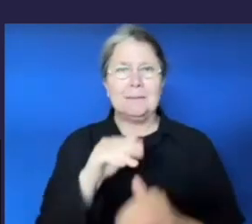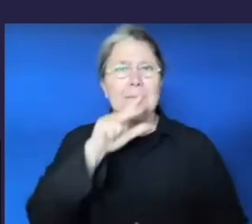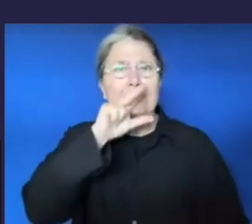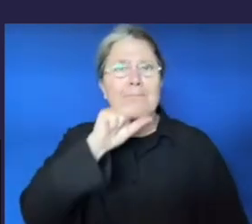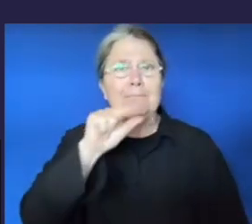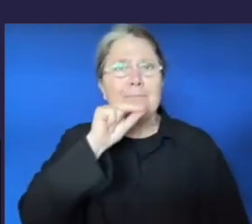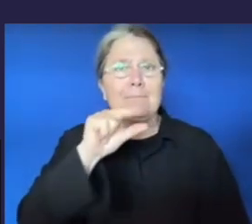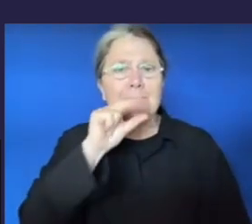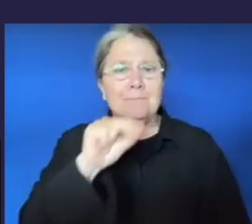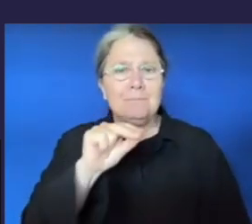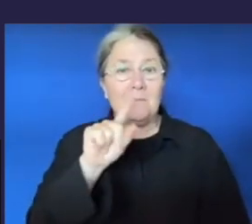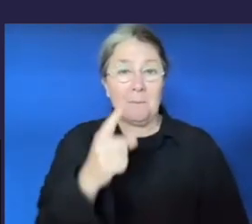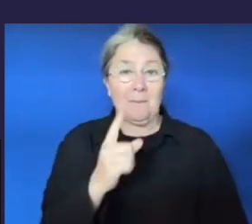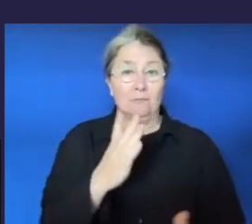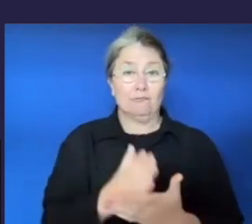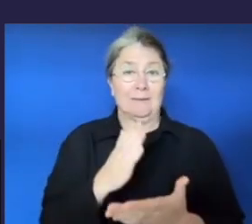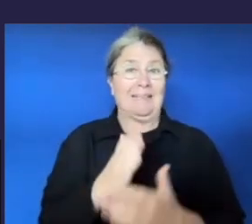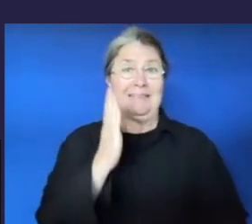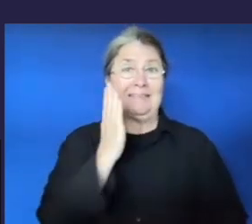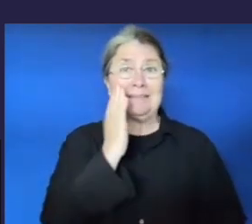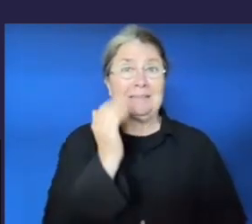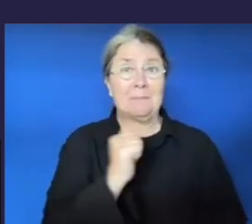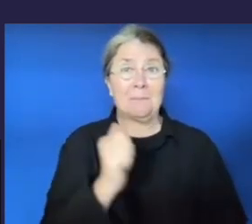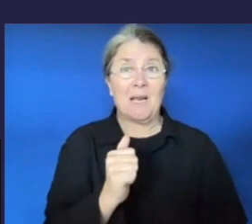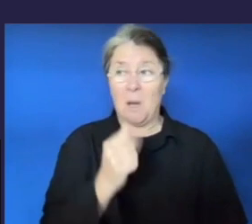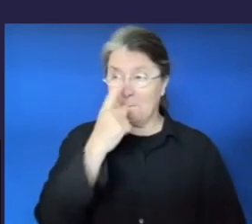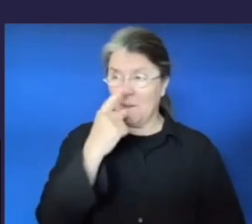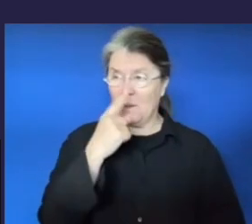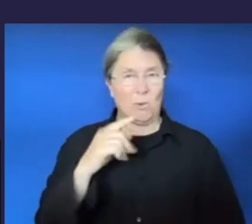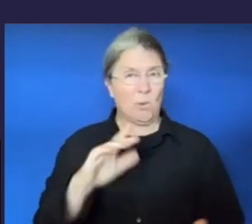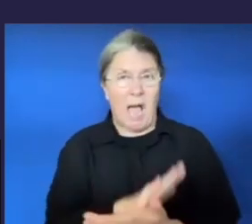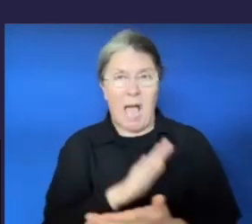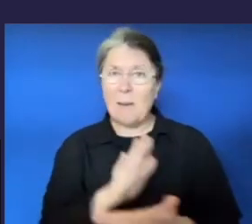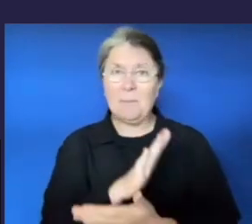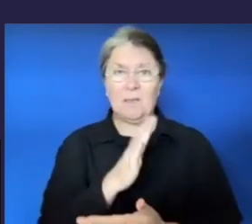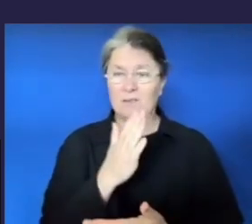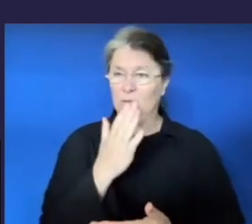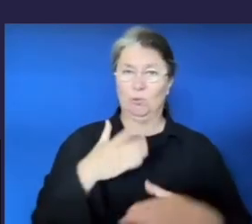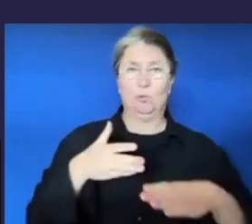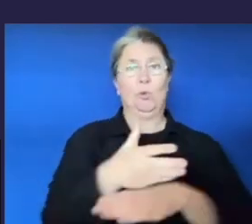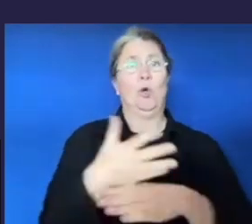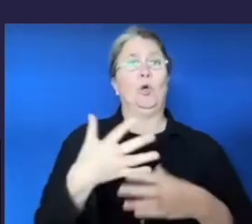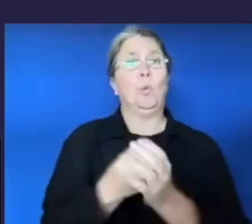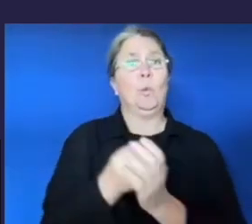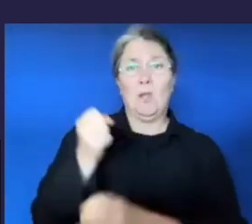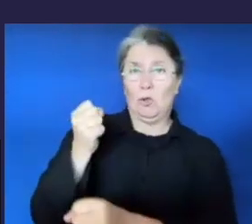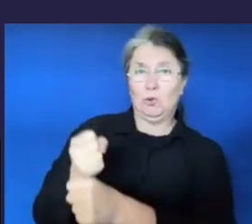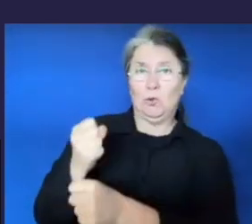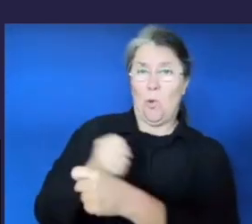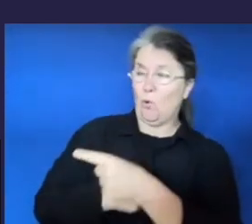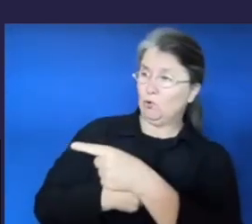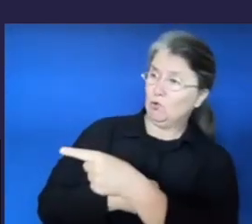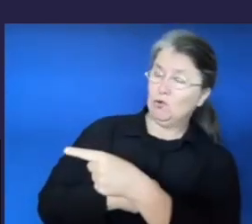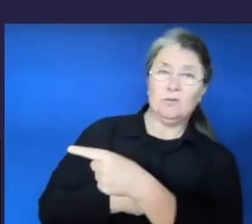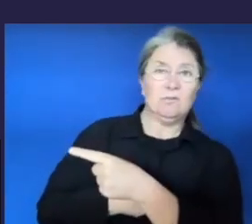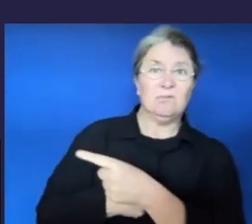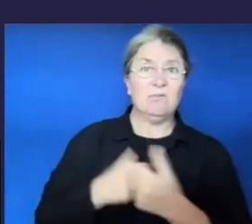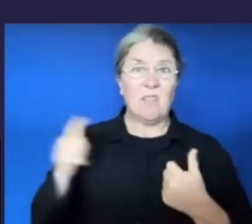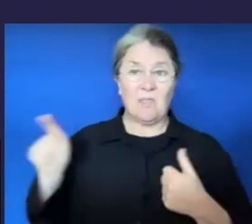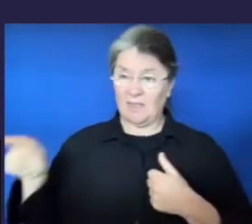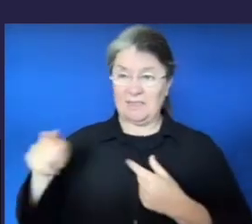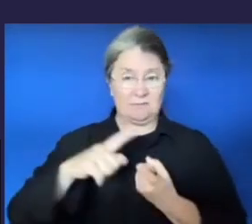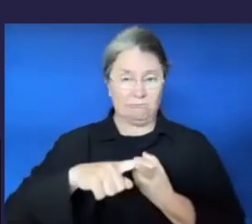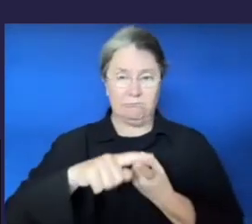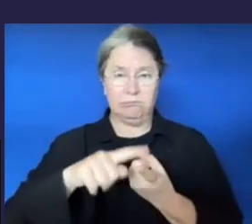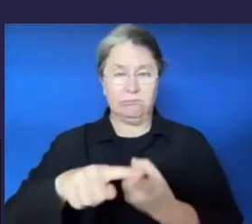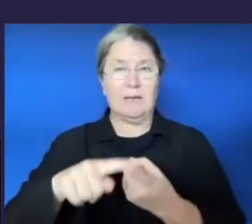didn't matter. People were happy to have him there, and George was happy to be there, and this carried over into his personal life as